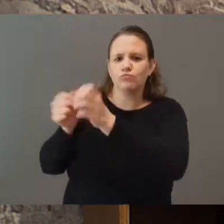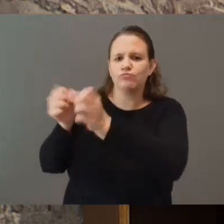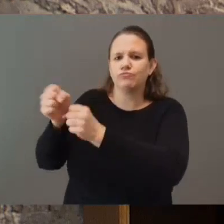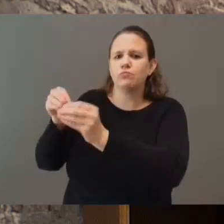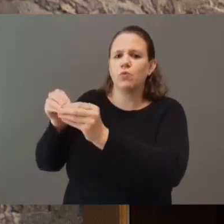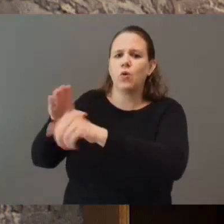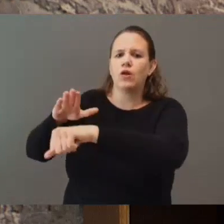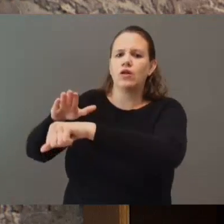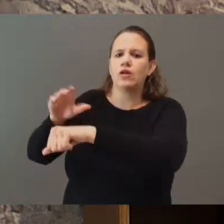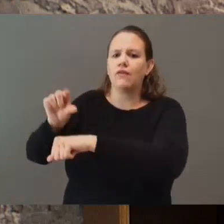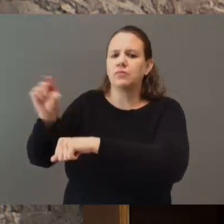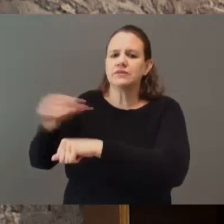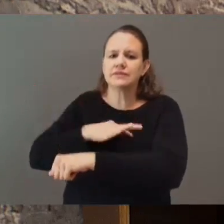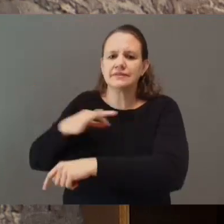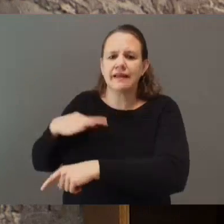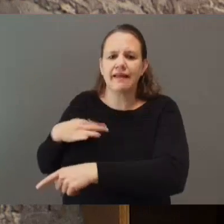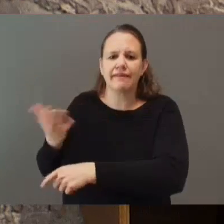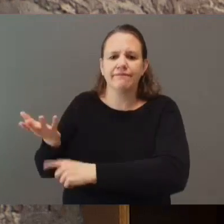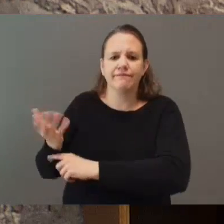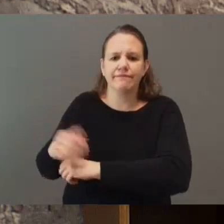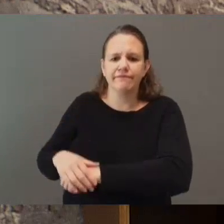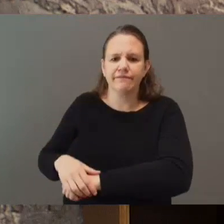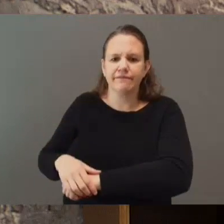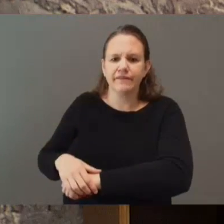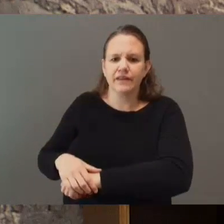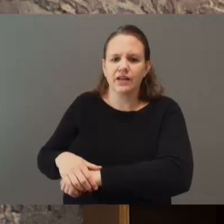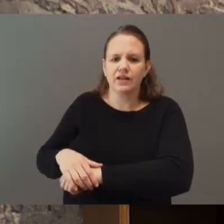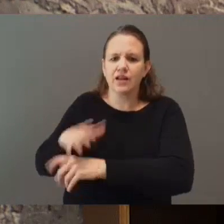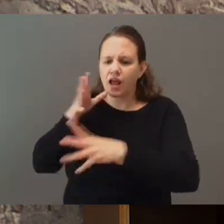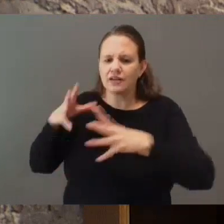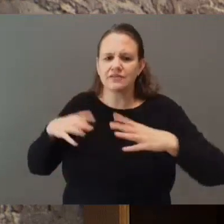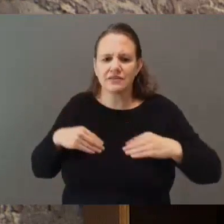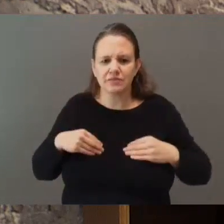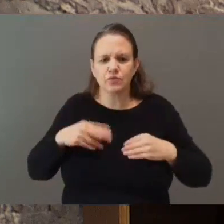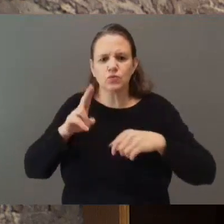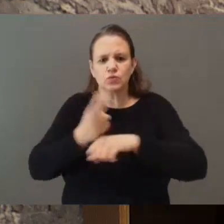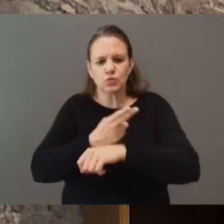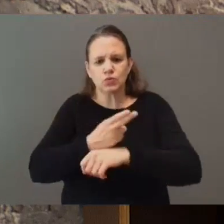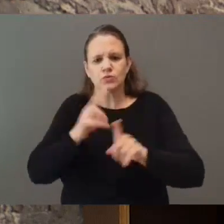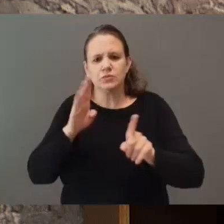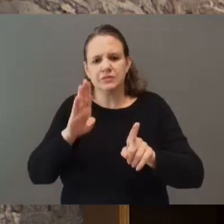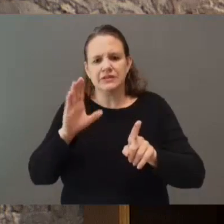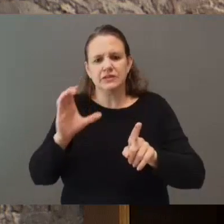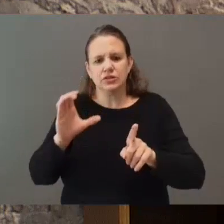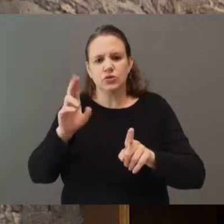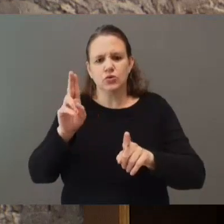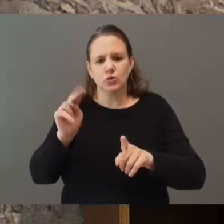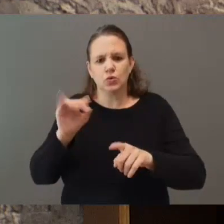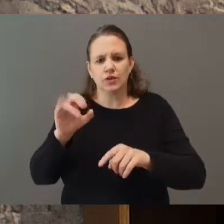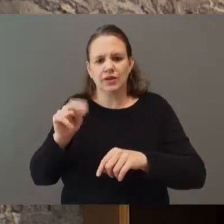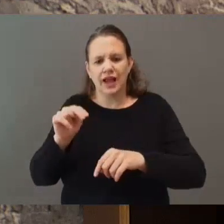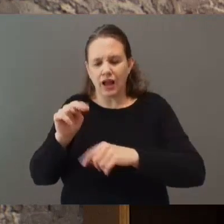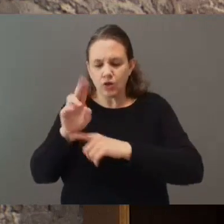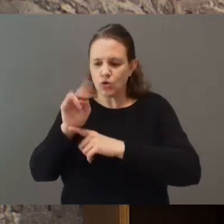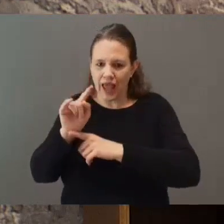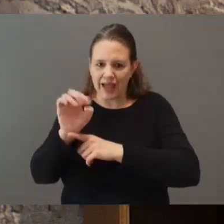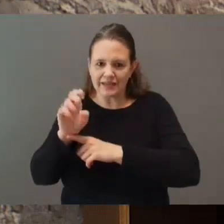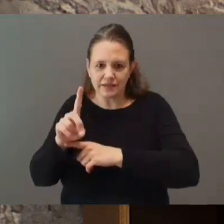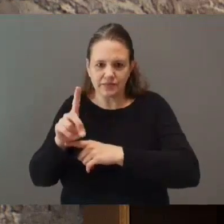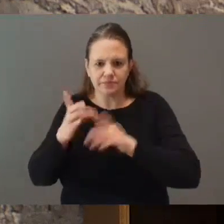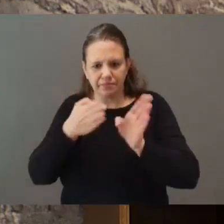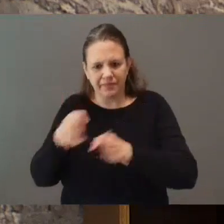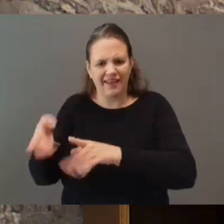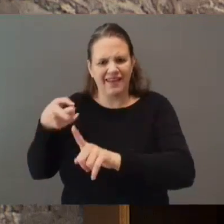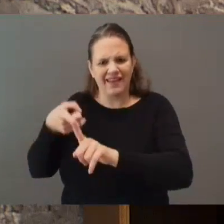practical solutions that would give people like Leslie and Glenna the break that they deserve and that they need when it comes to groceries costs?